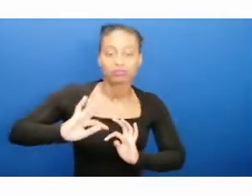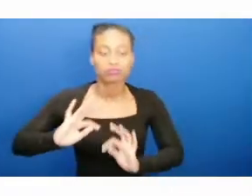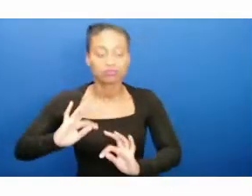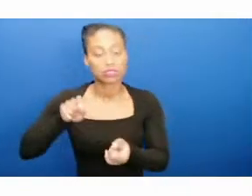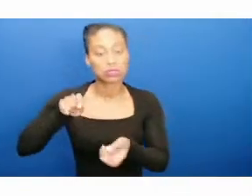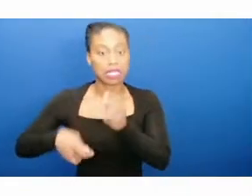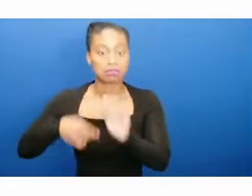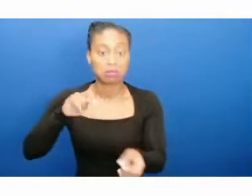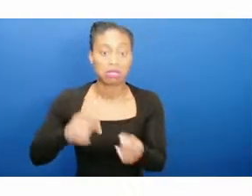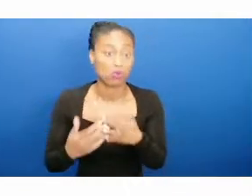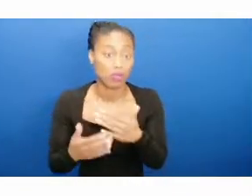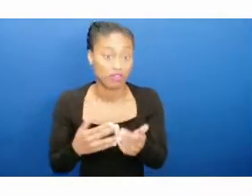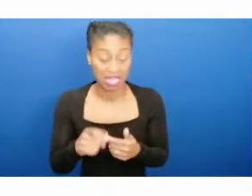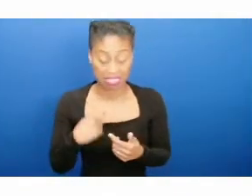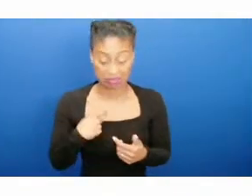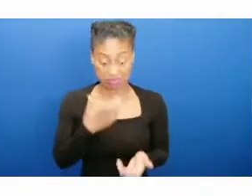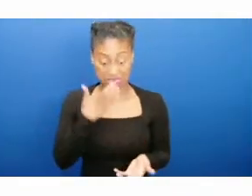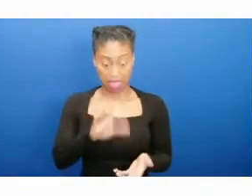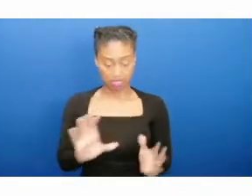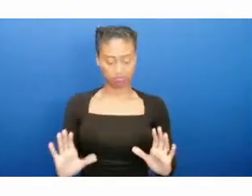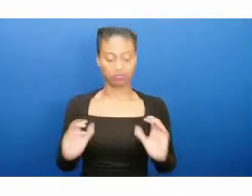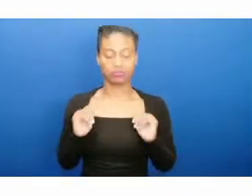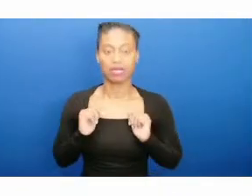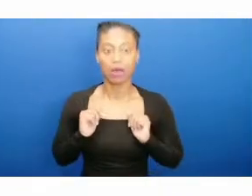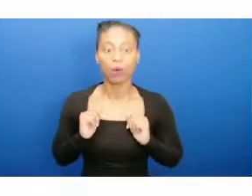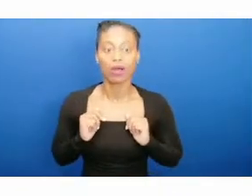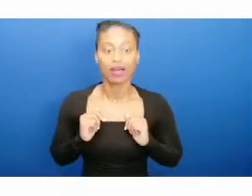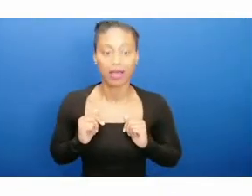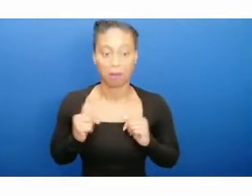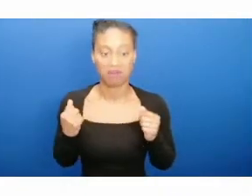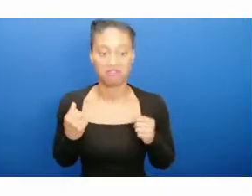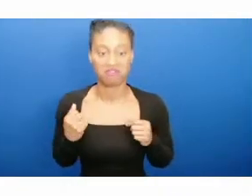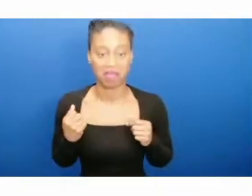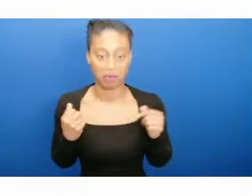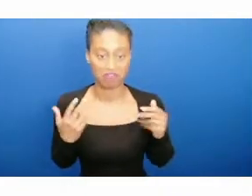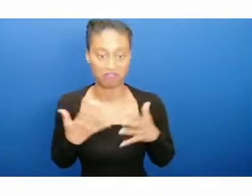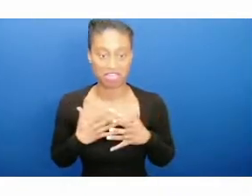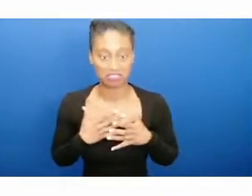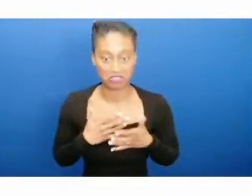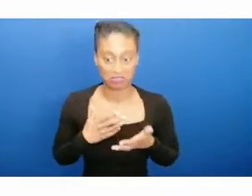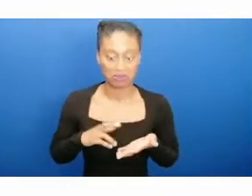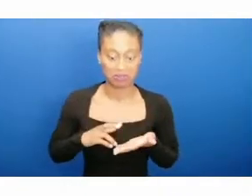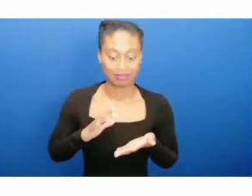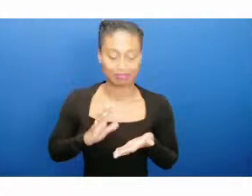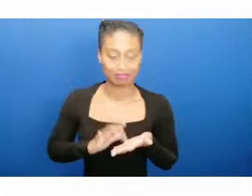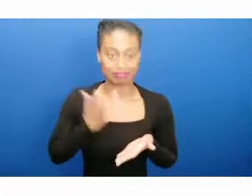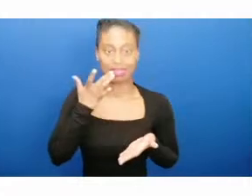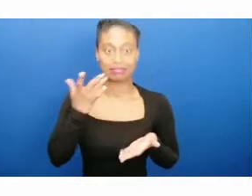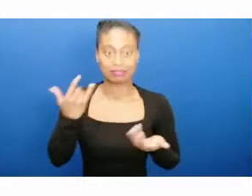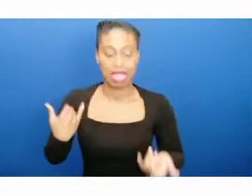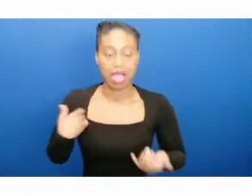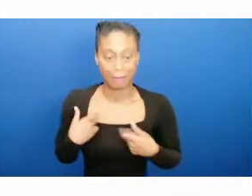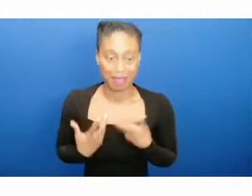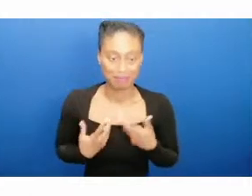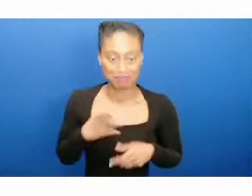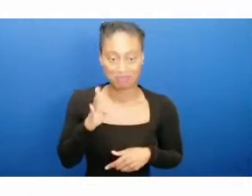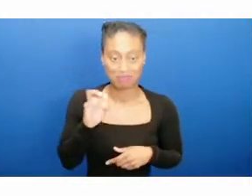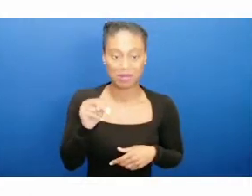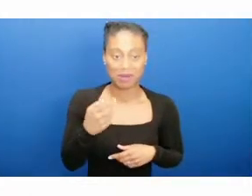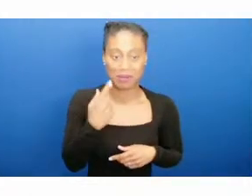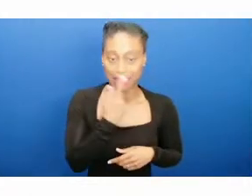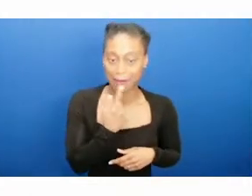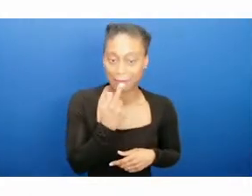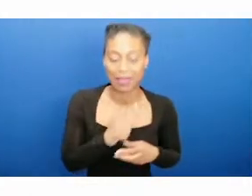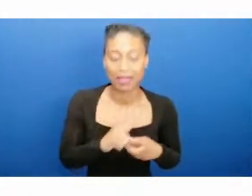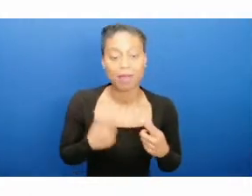good. These are really hot, so I'm kind of afraid to burn my lips when I do this. So when I eat these,